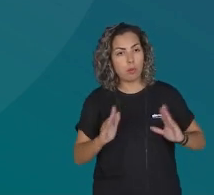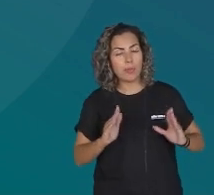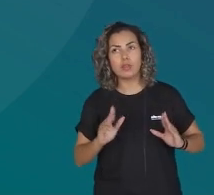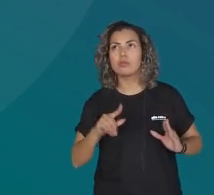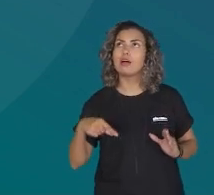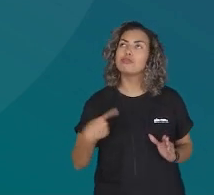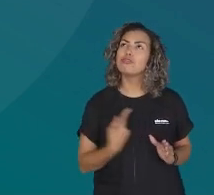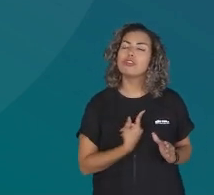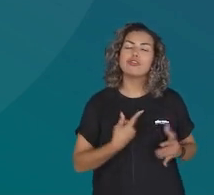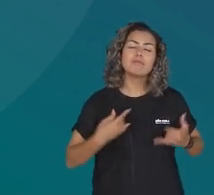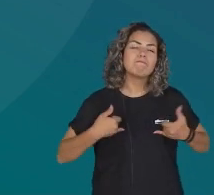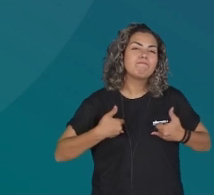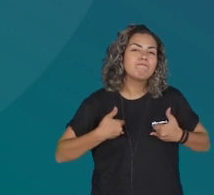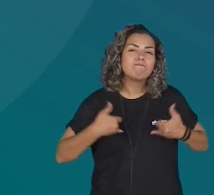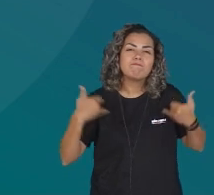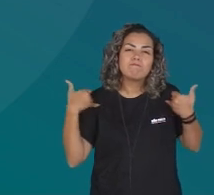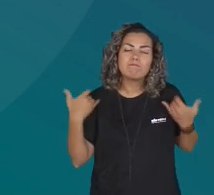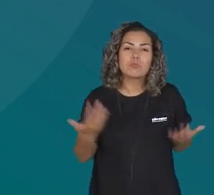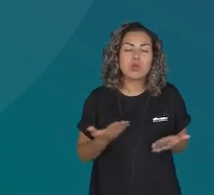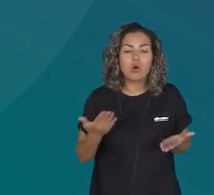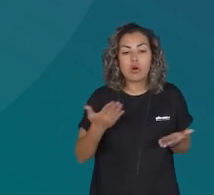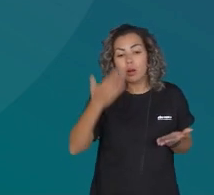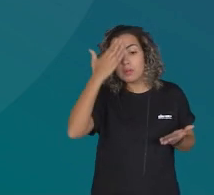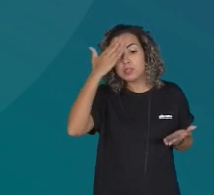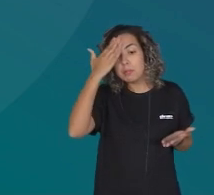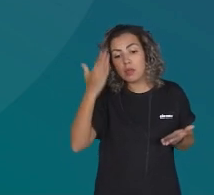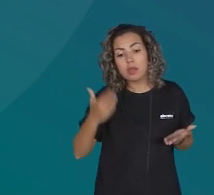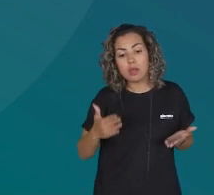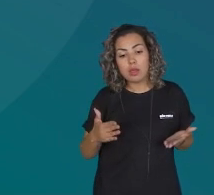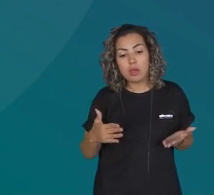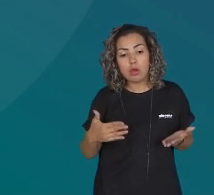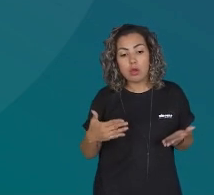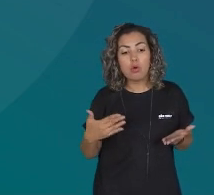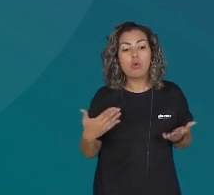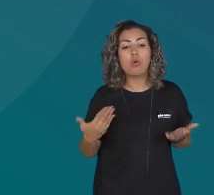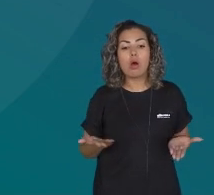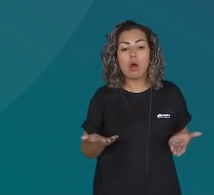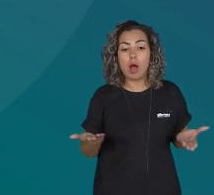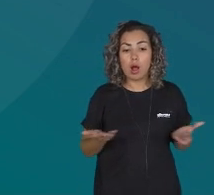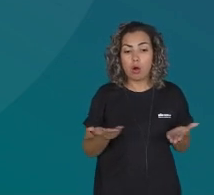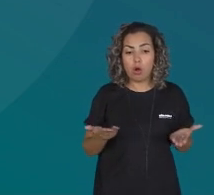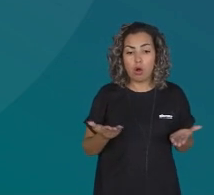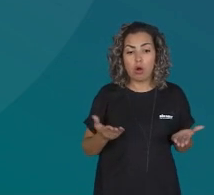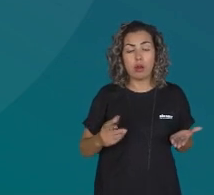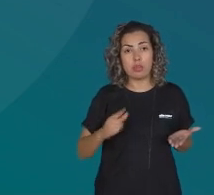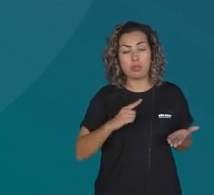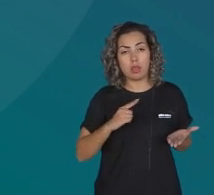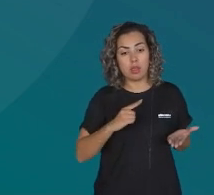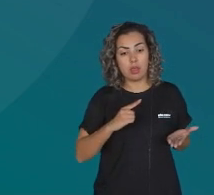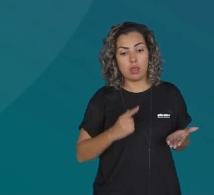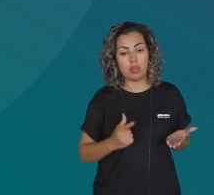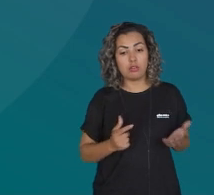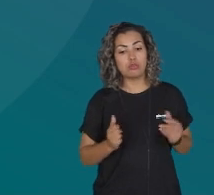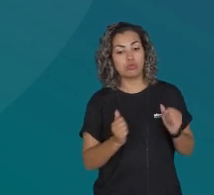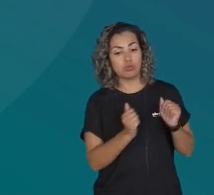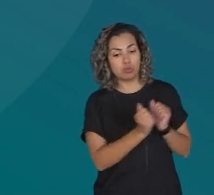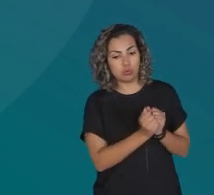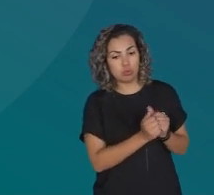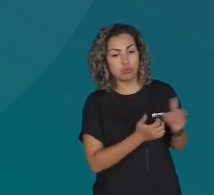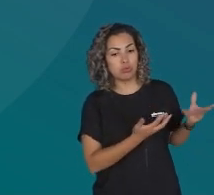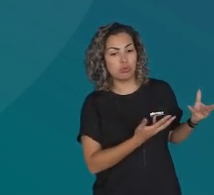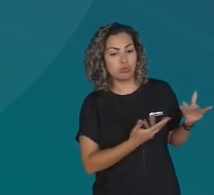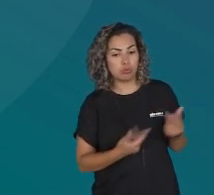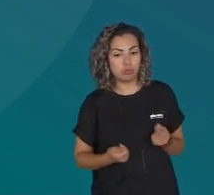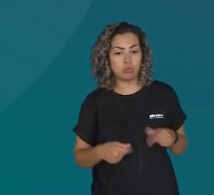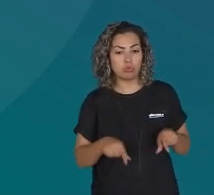Roll, Head of Cities Unit at the Climate Change Division of UNEP, here with us to open this session and